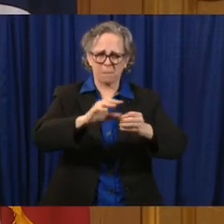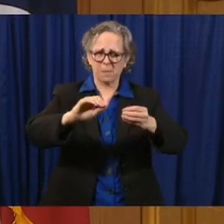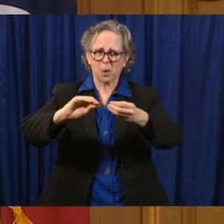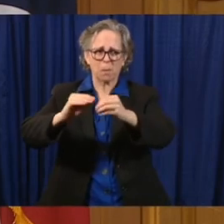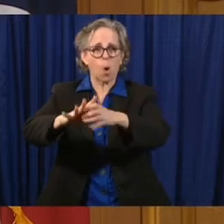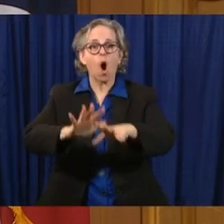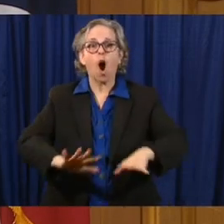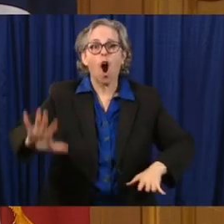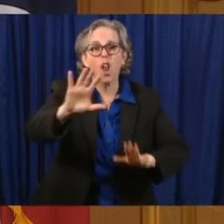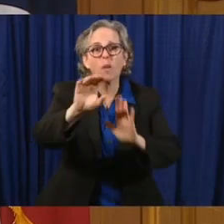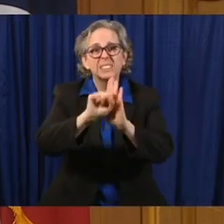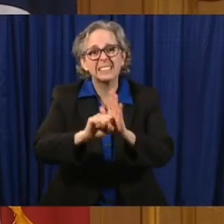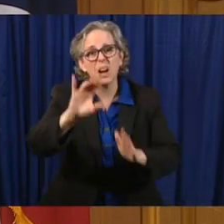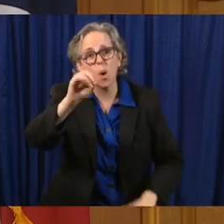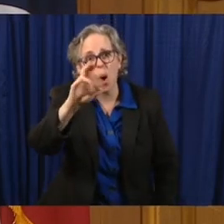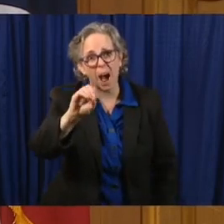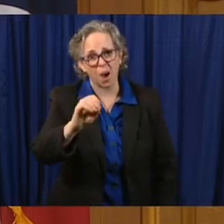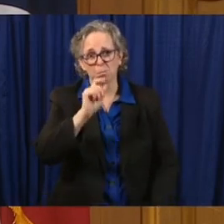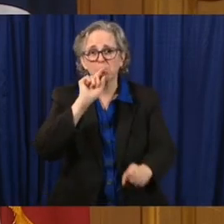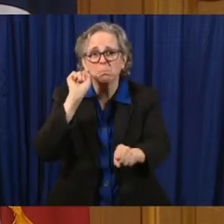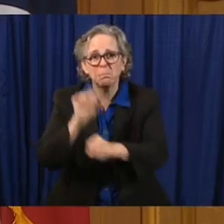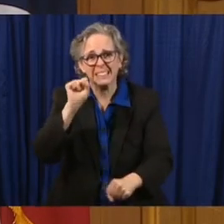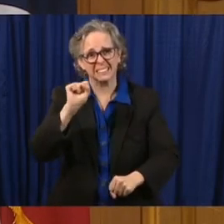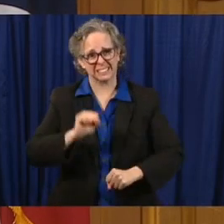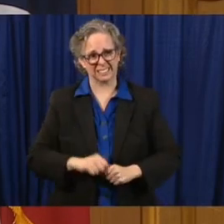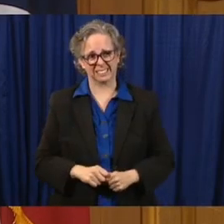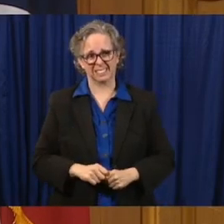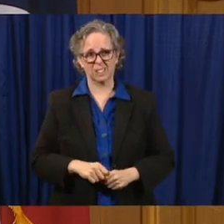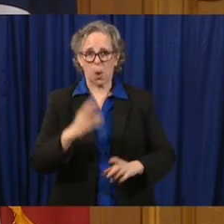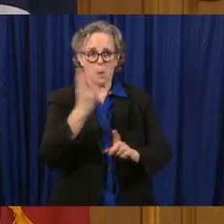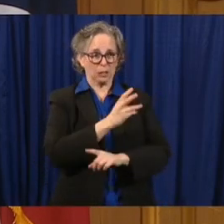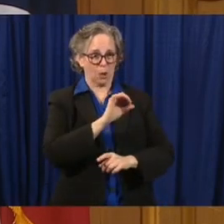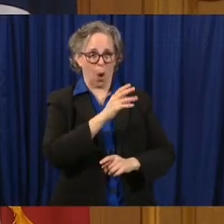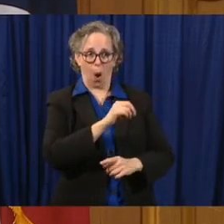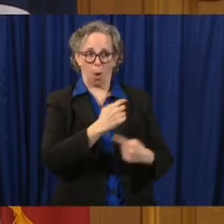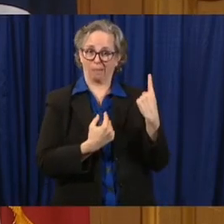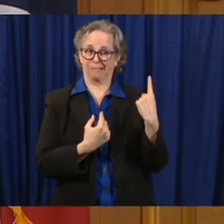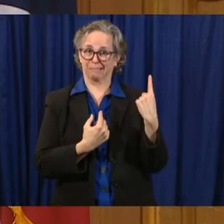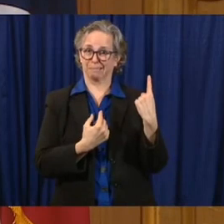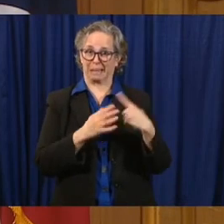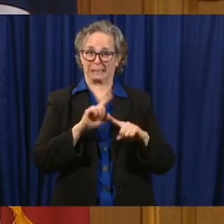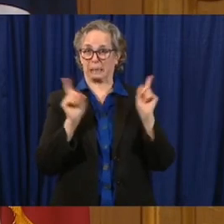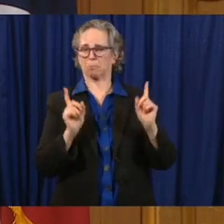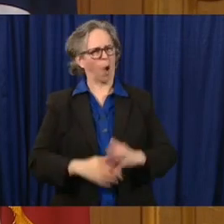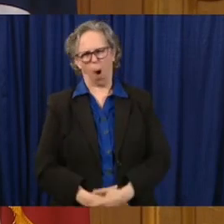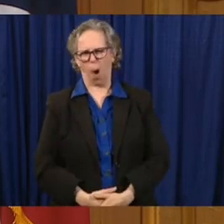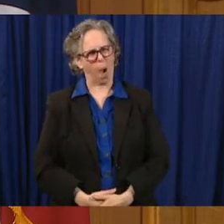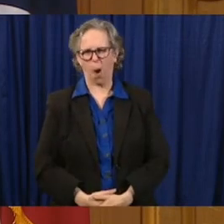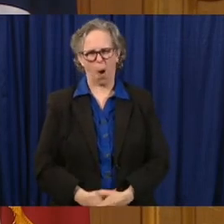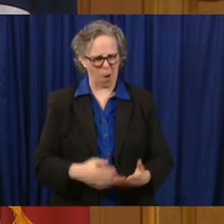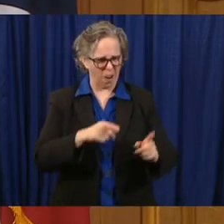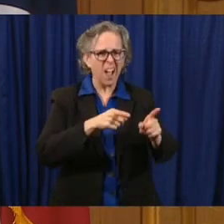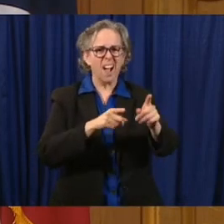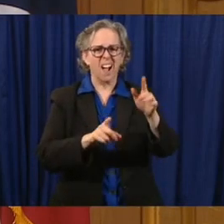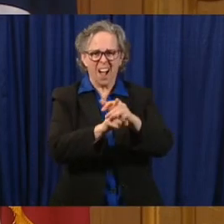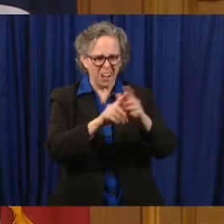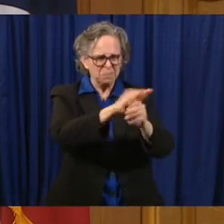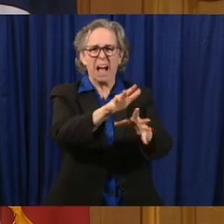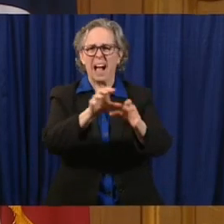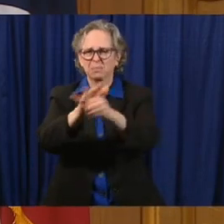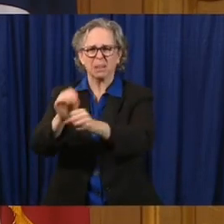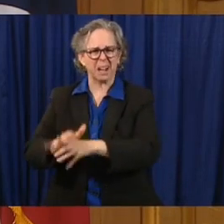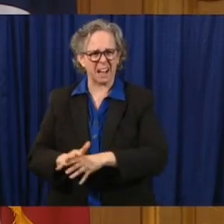don't know where that information will become available. But without that, the evidence would be